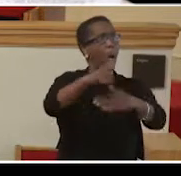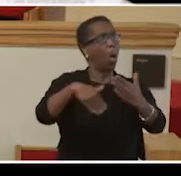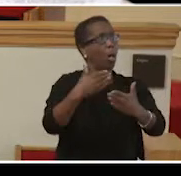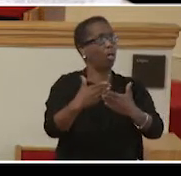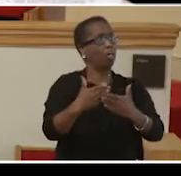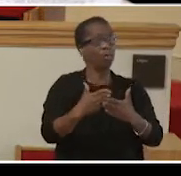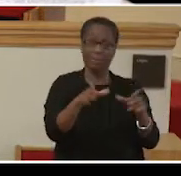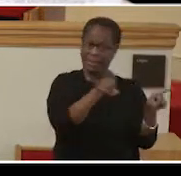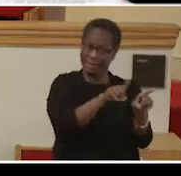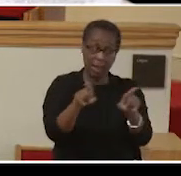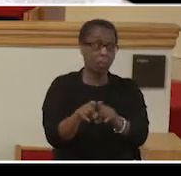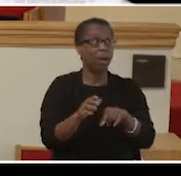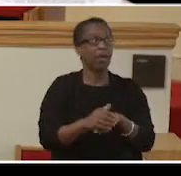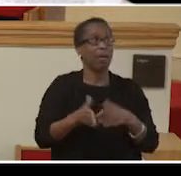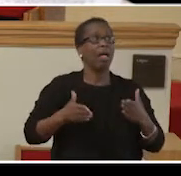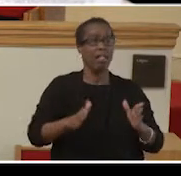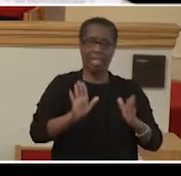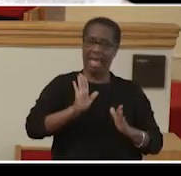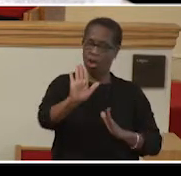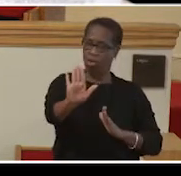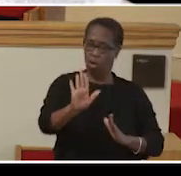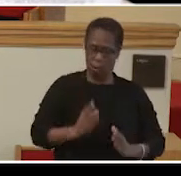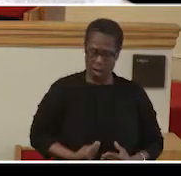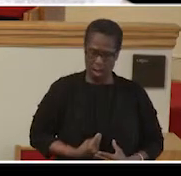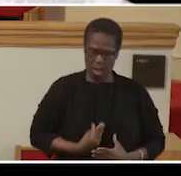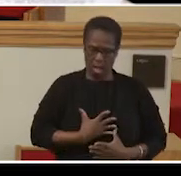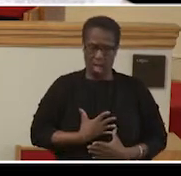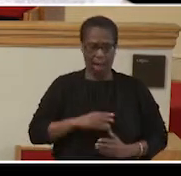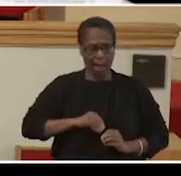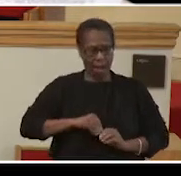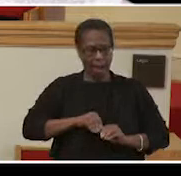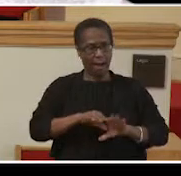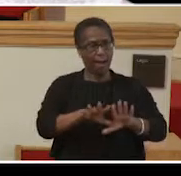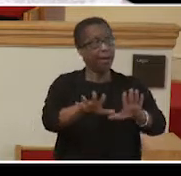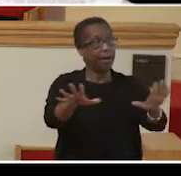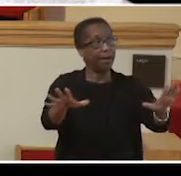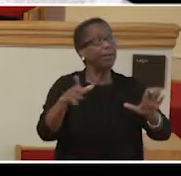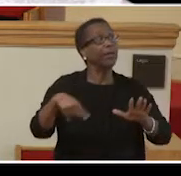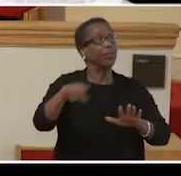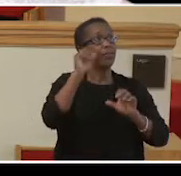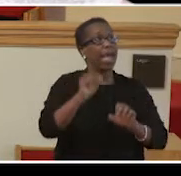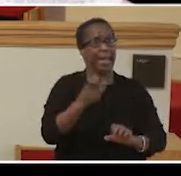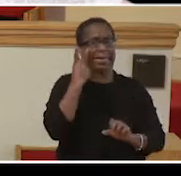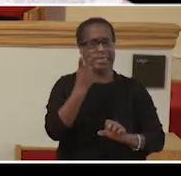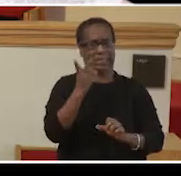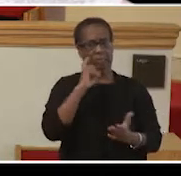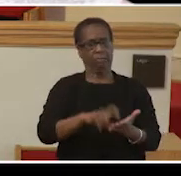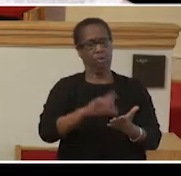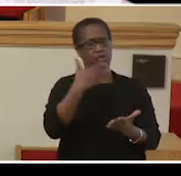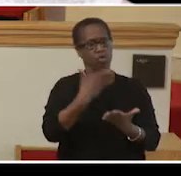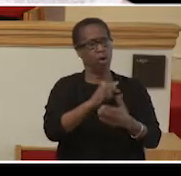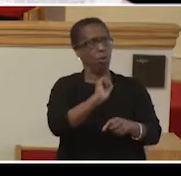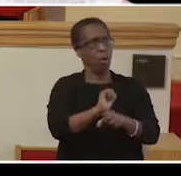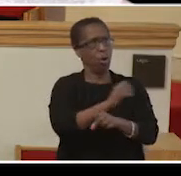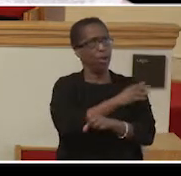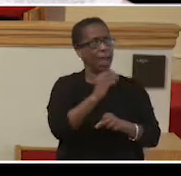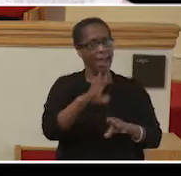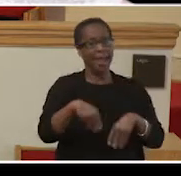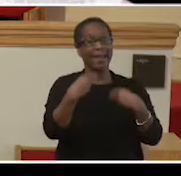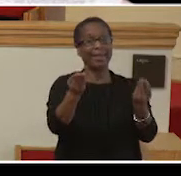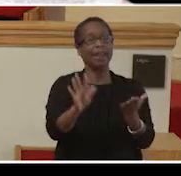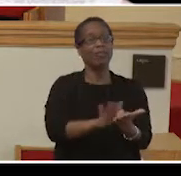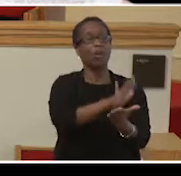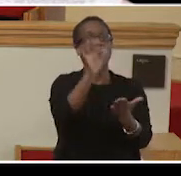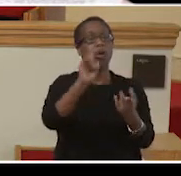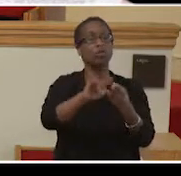the same way, let your light shine before others, so that they may see your good works and give glory to